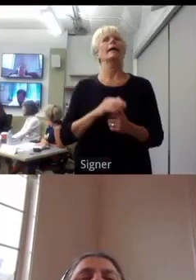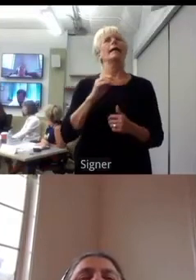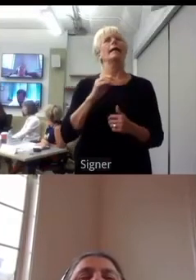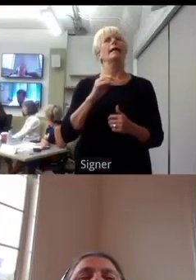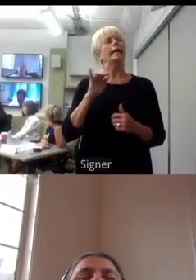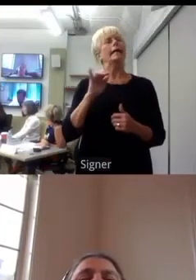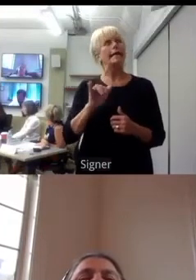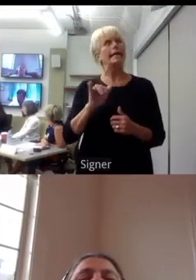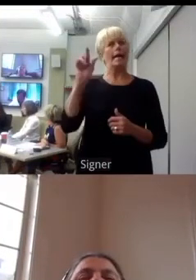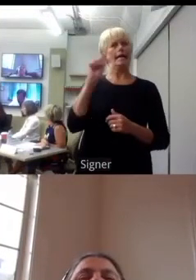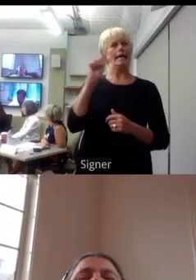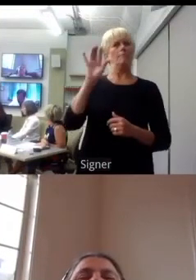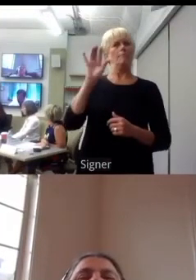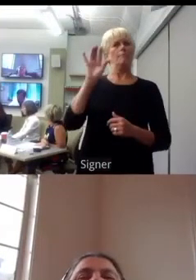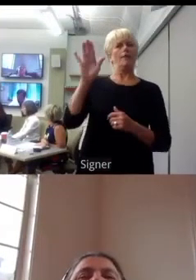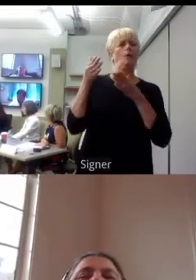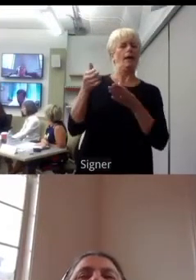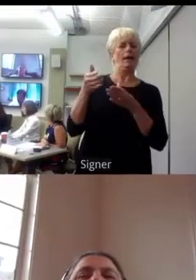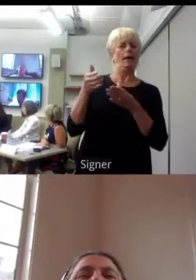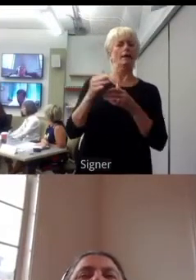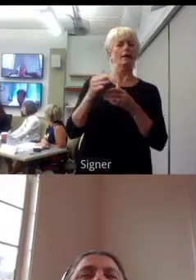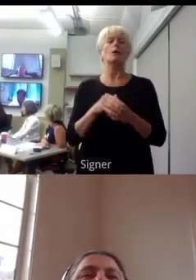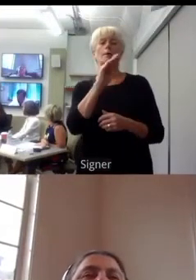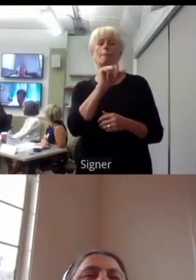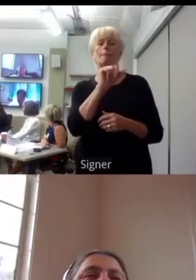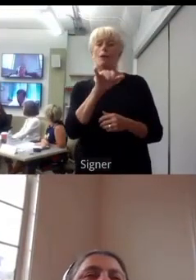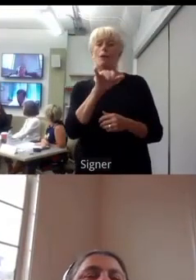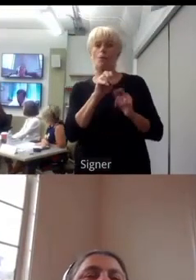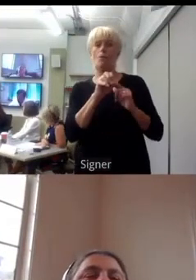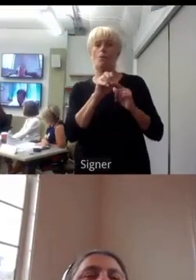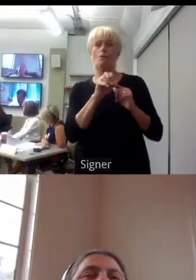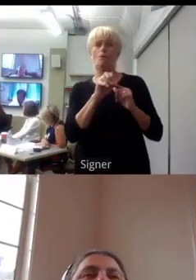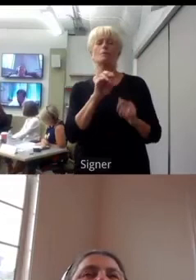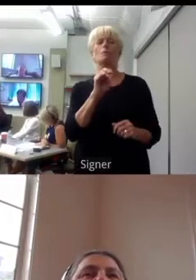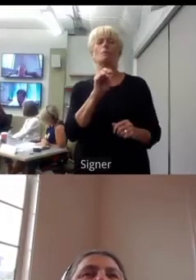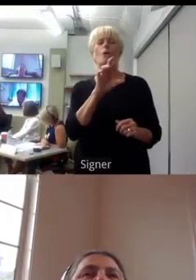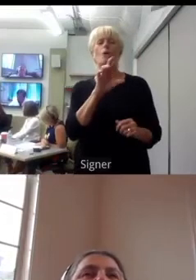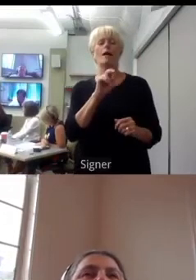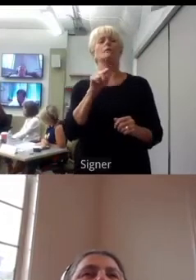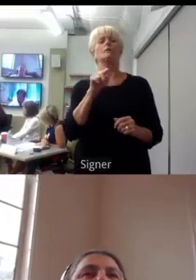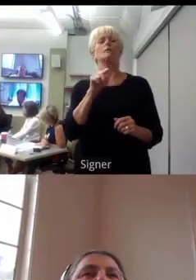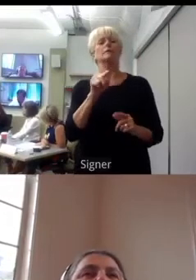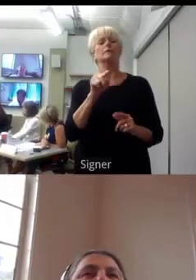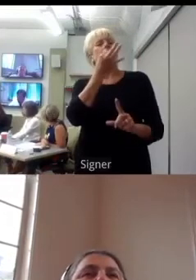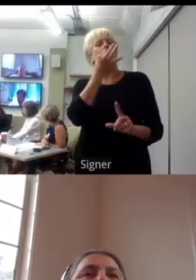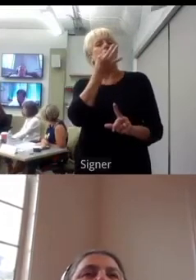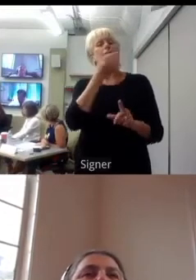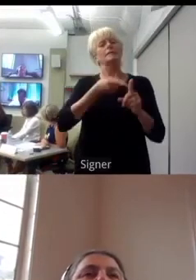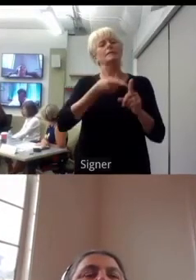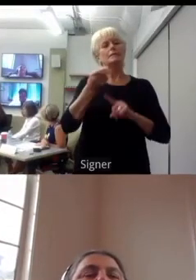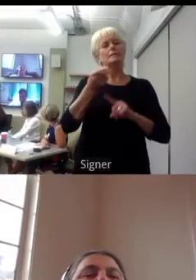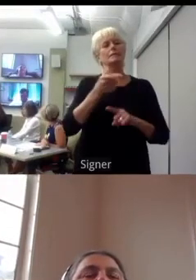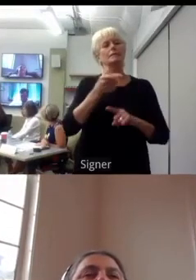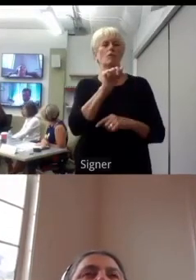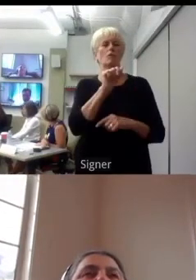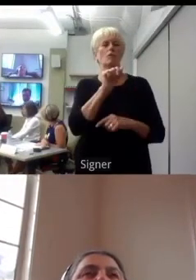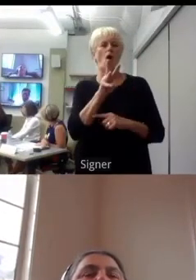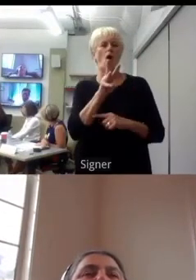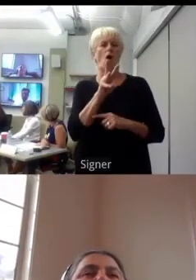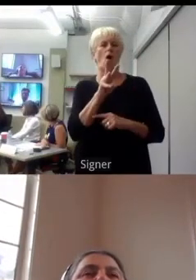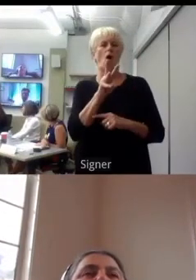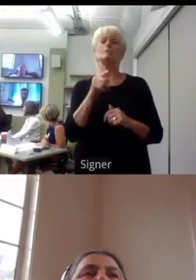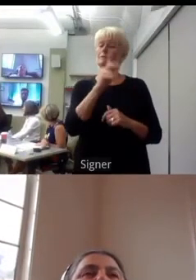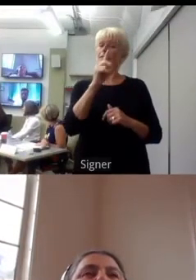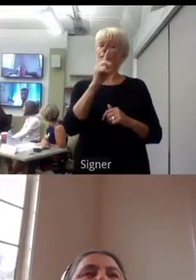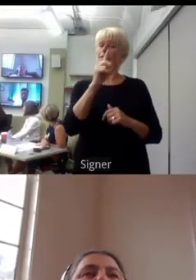Mayo Moran brought her expertise in the law and her experience running a law school and having to understand